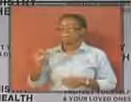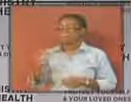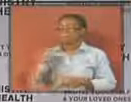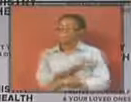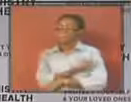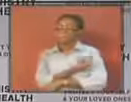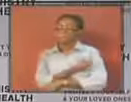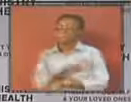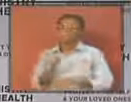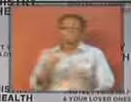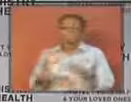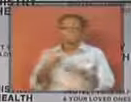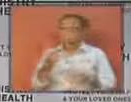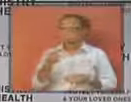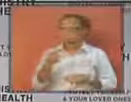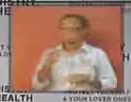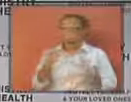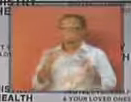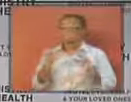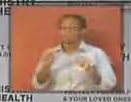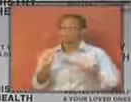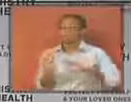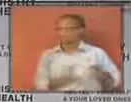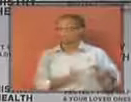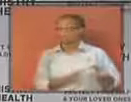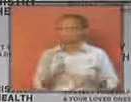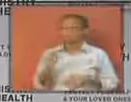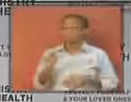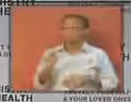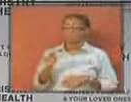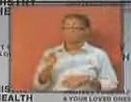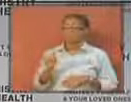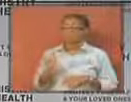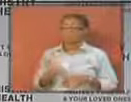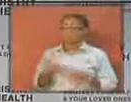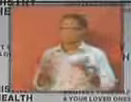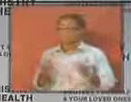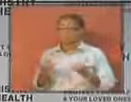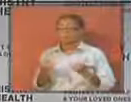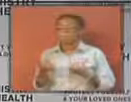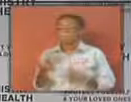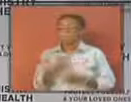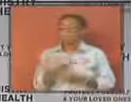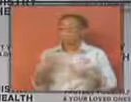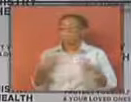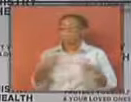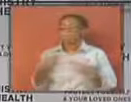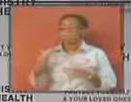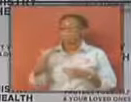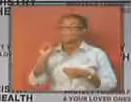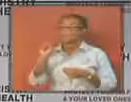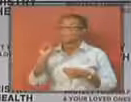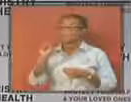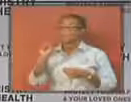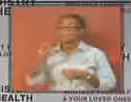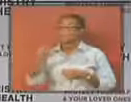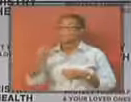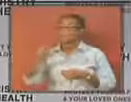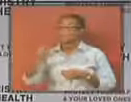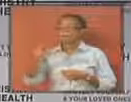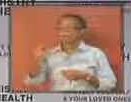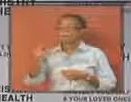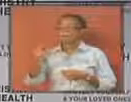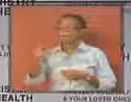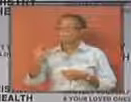in Trinidad and Tobago. But for now, we are getting the Sinopharm vaccine, and that's the one we're offering to the population of Trinidad and